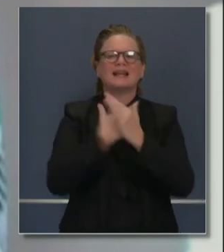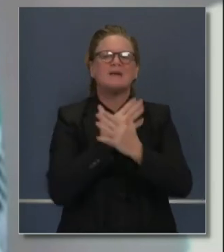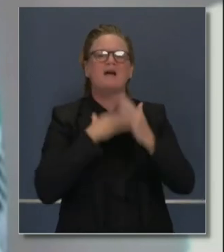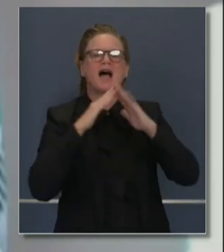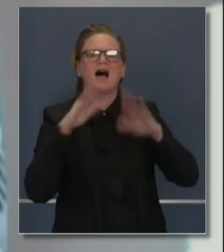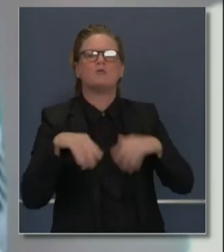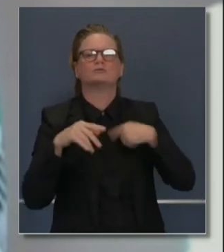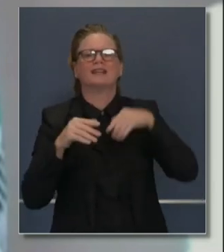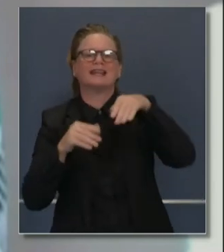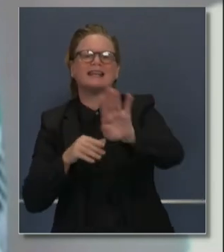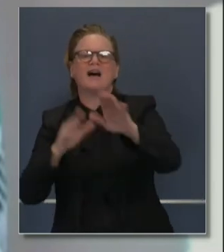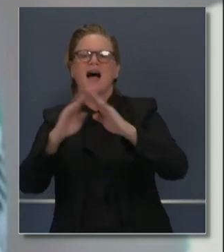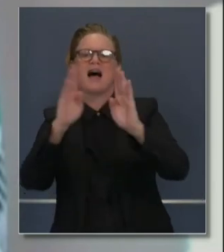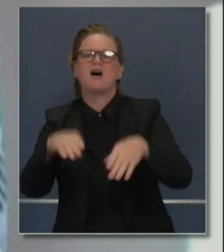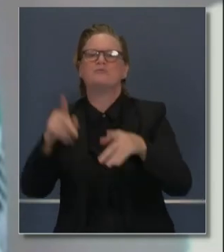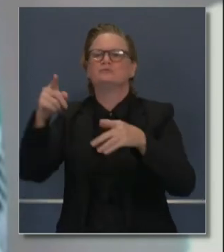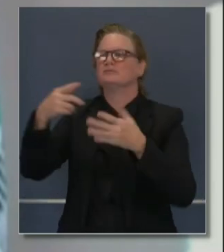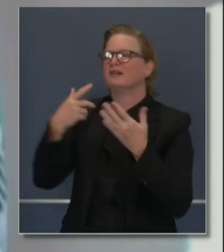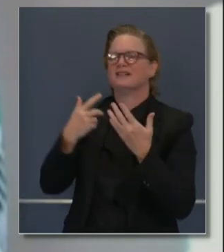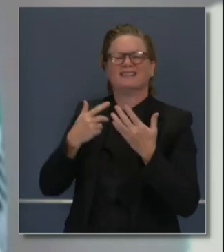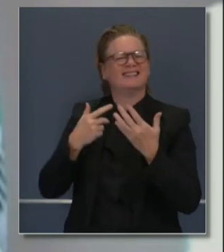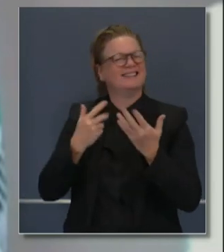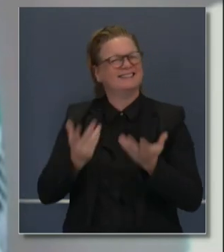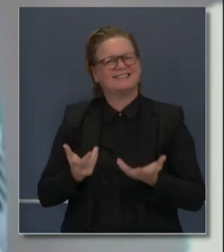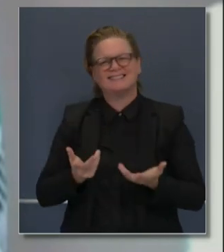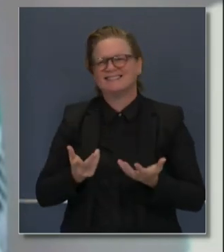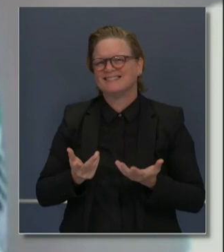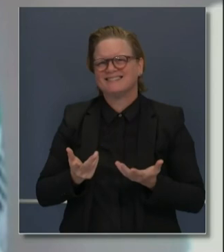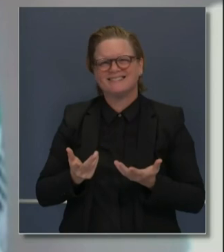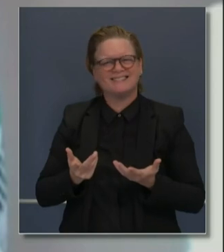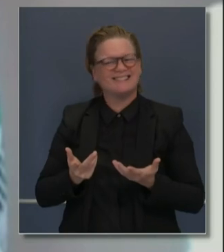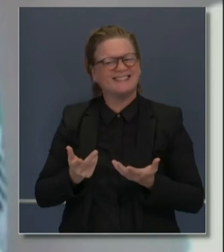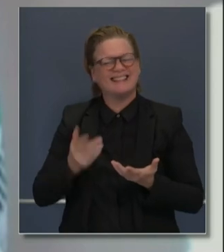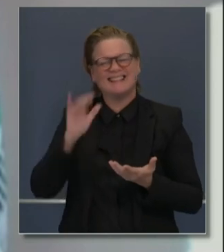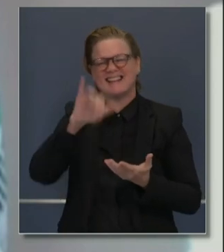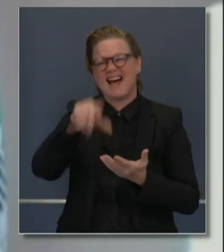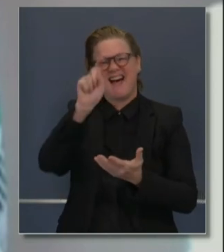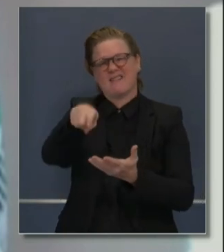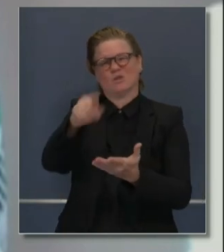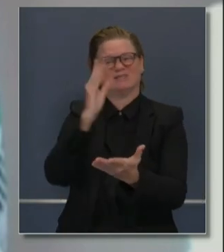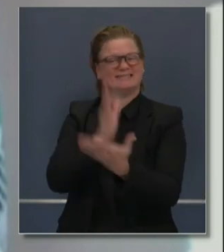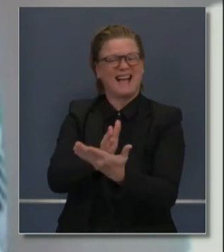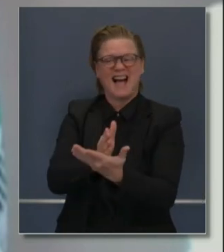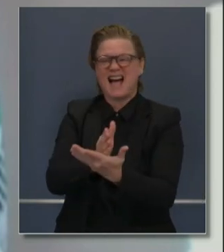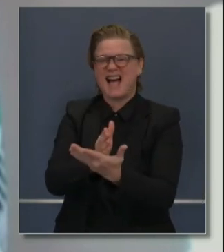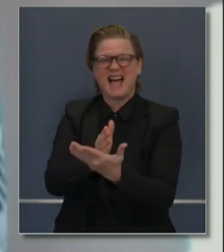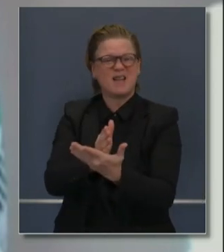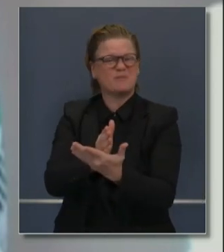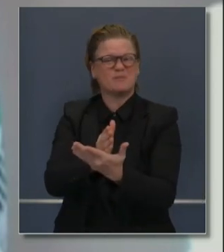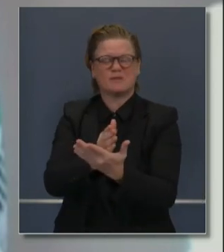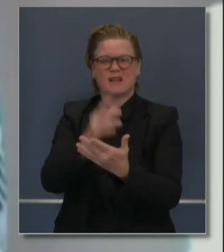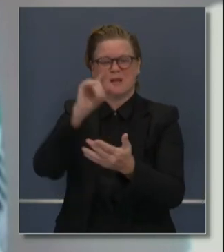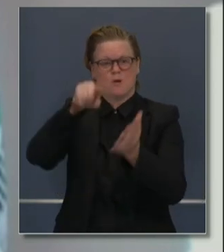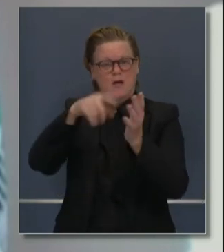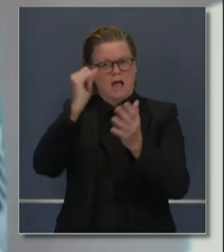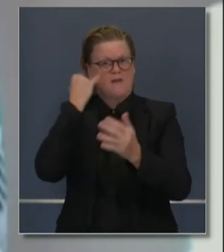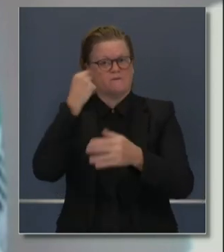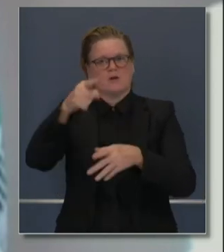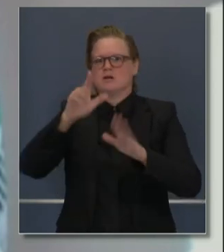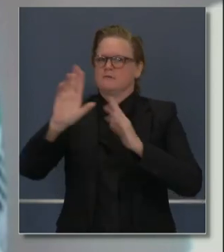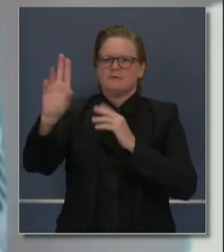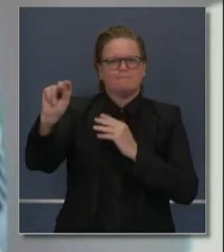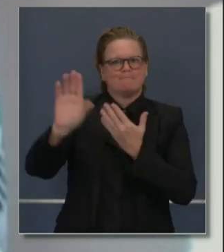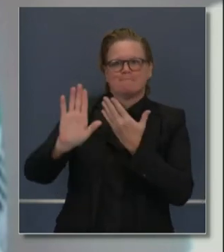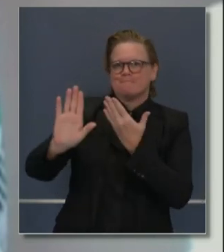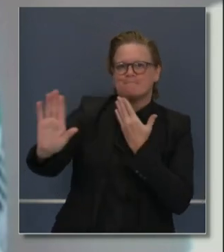make a pretty big difference and pretty quickly. So that's the last thing, that one of the most important things we've learned is